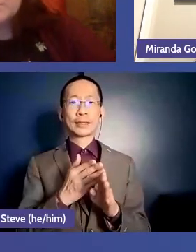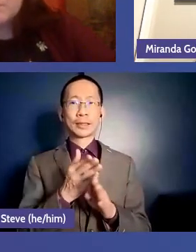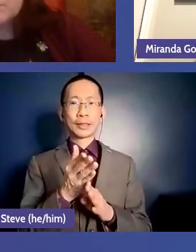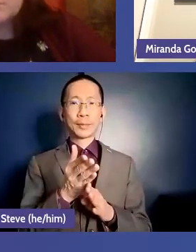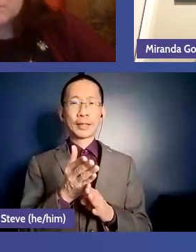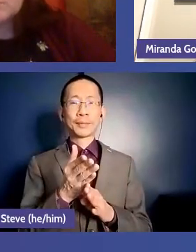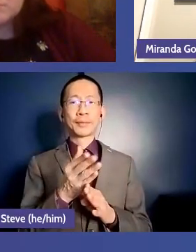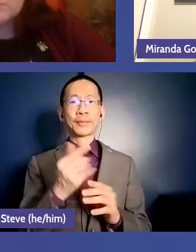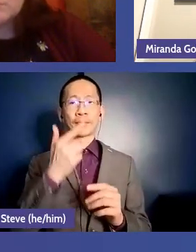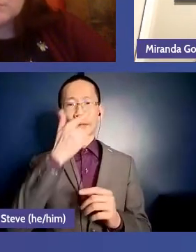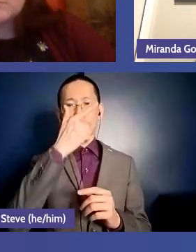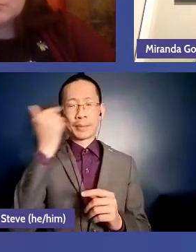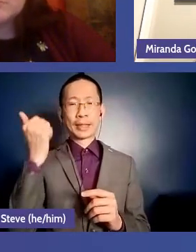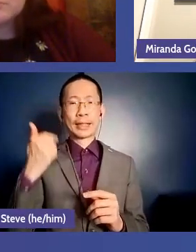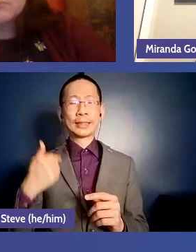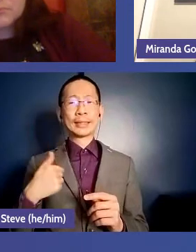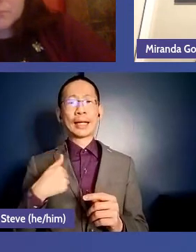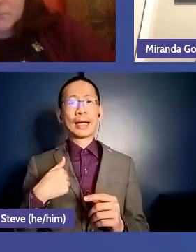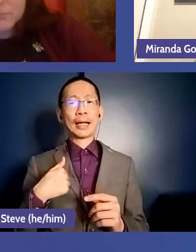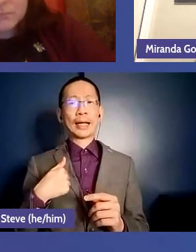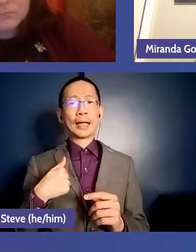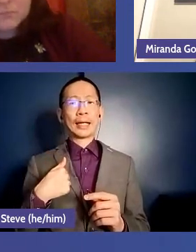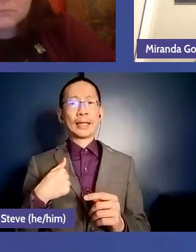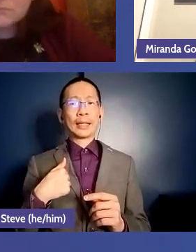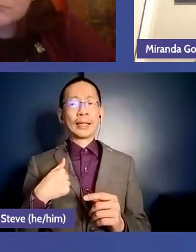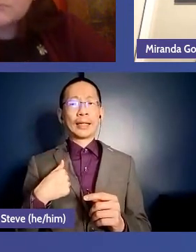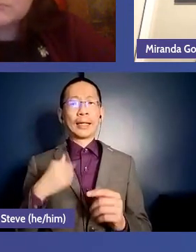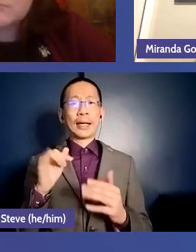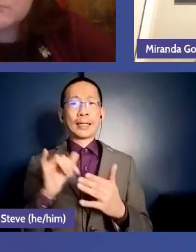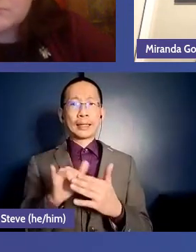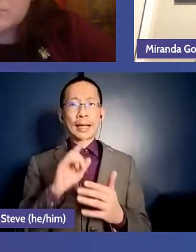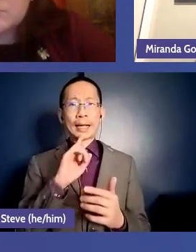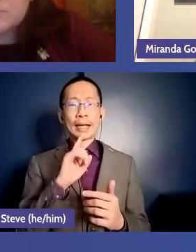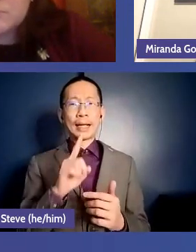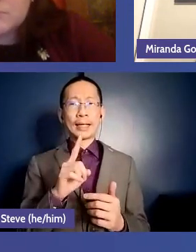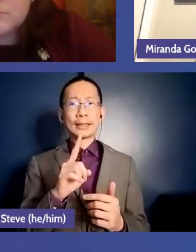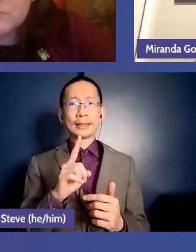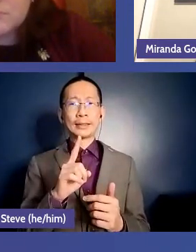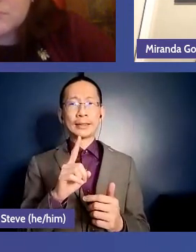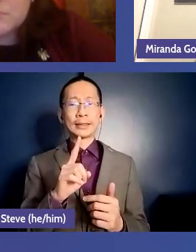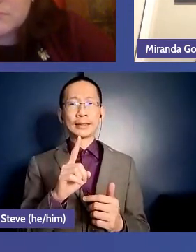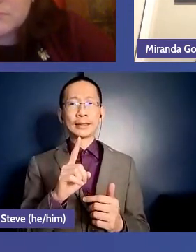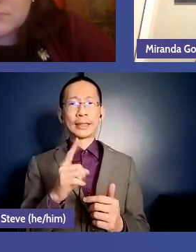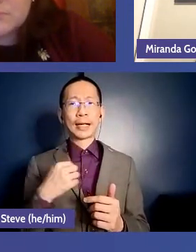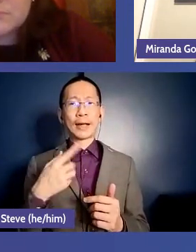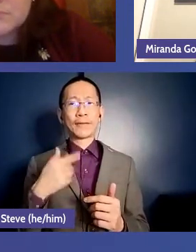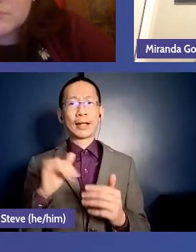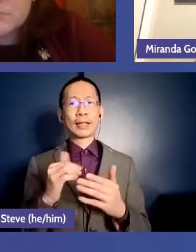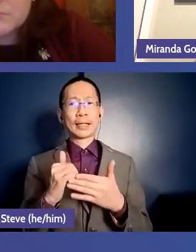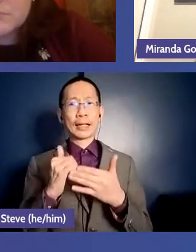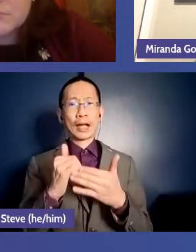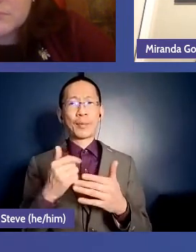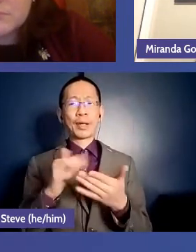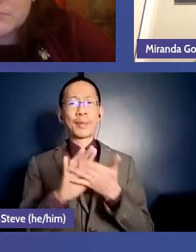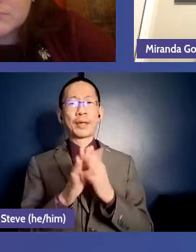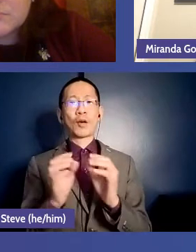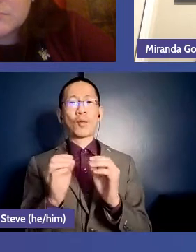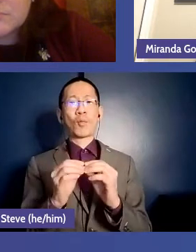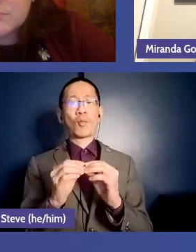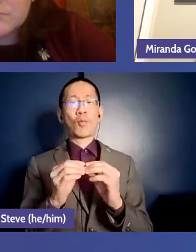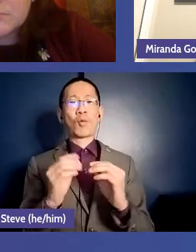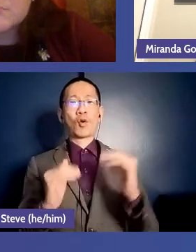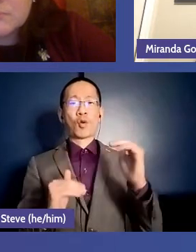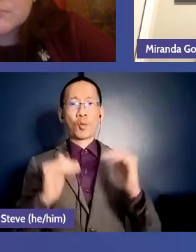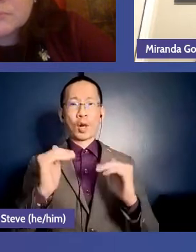because that has that I feel like has helped me just become a more well-rounded